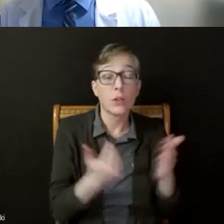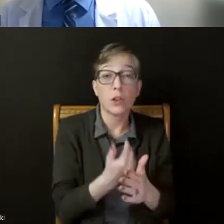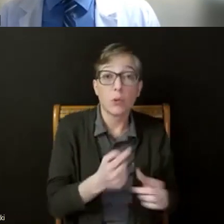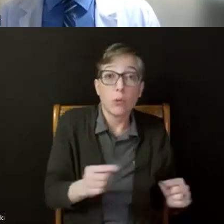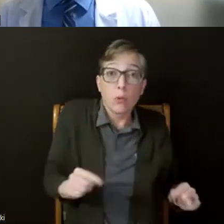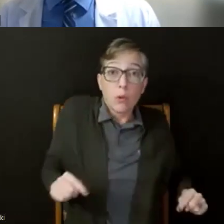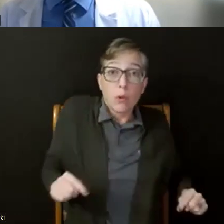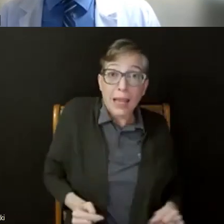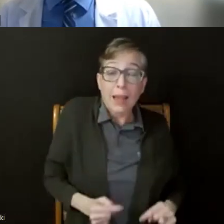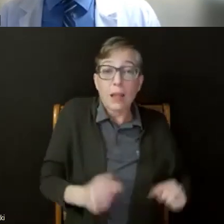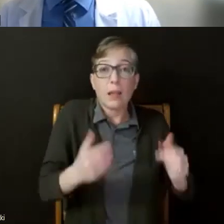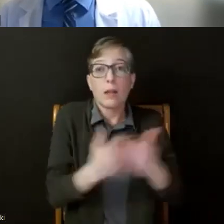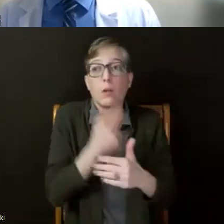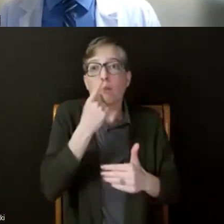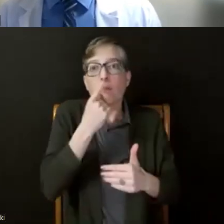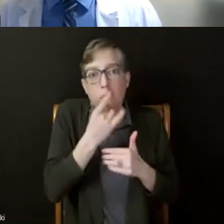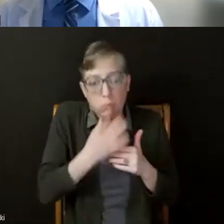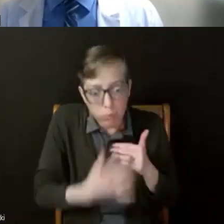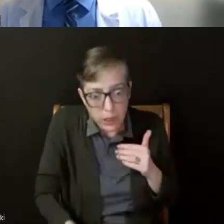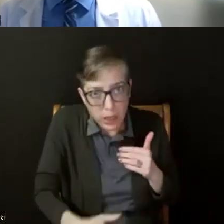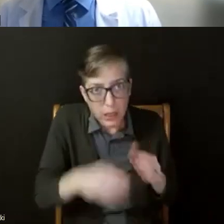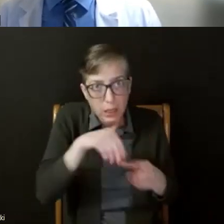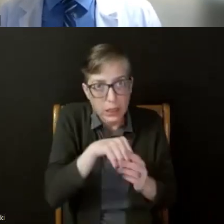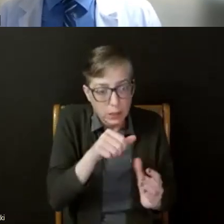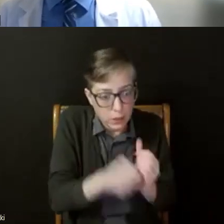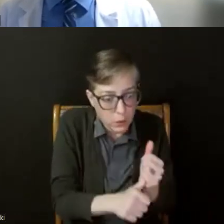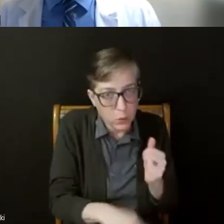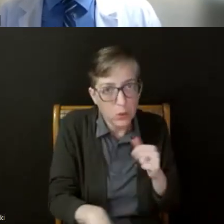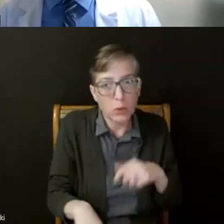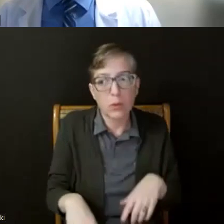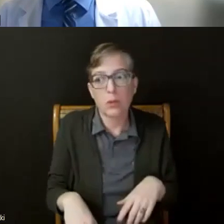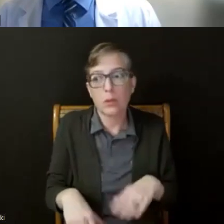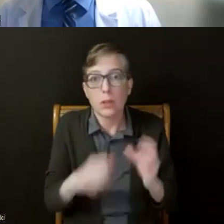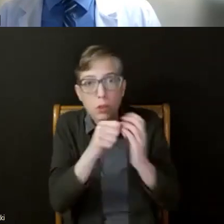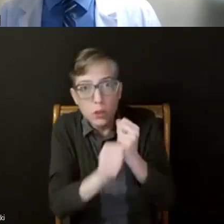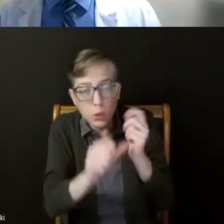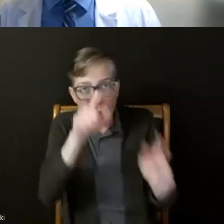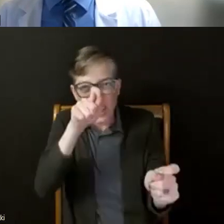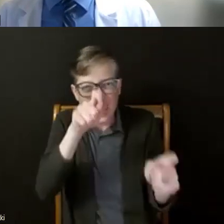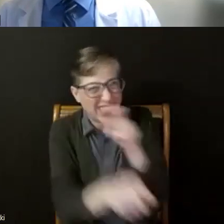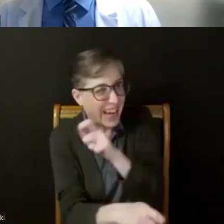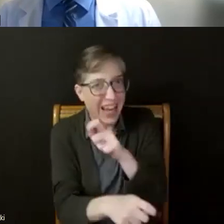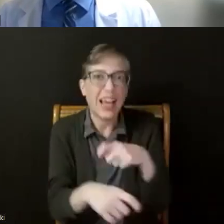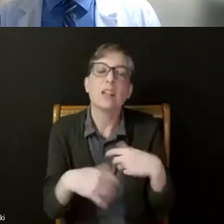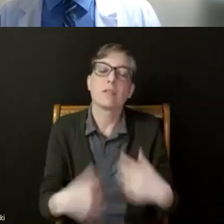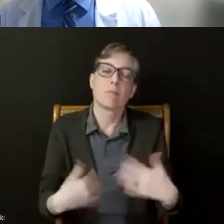changes in stool. These would be concerning.